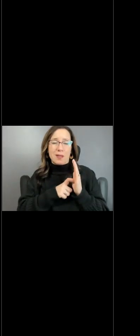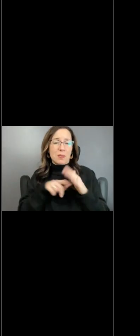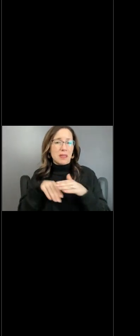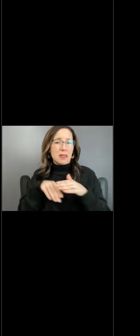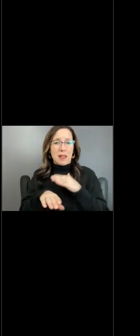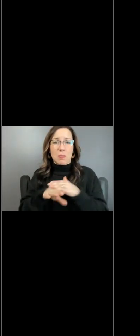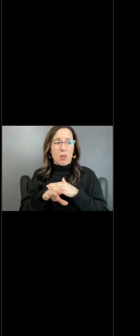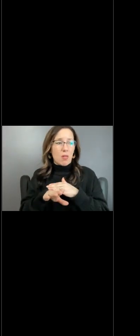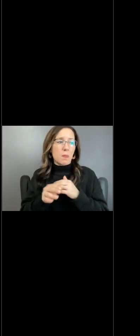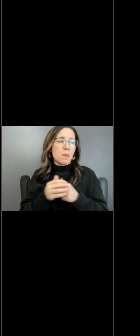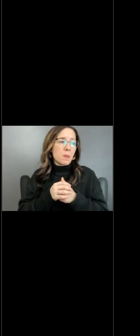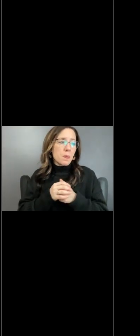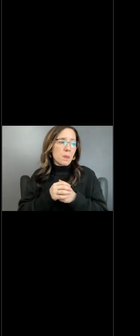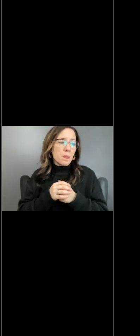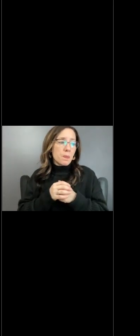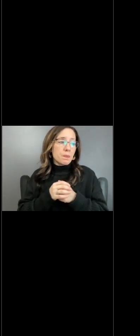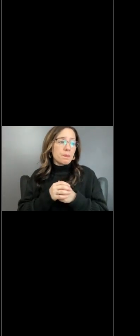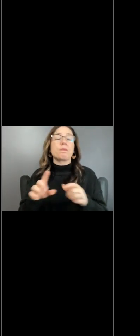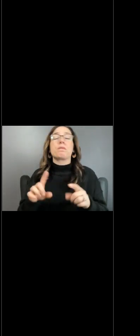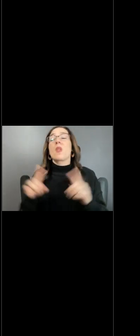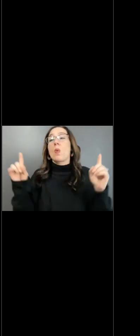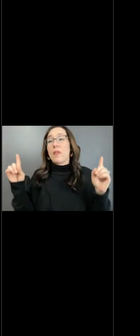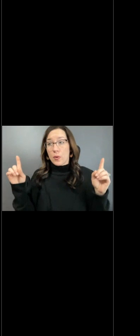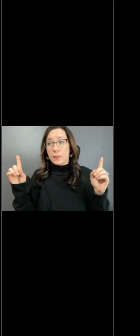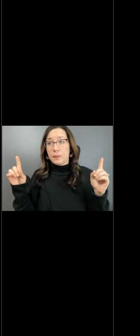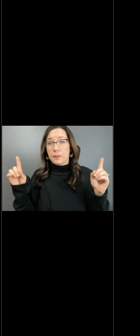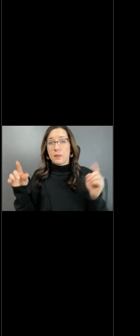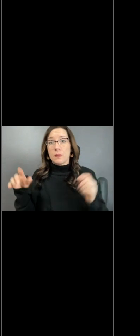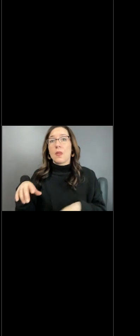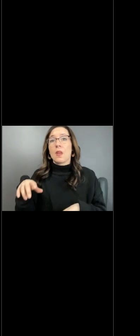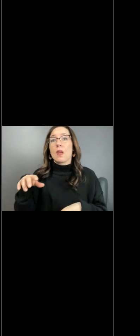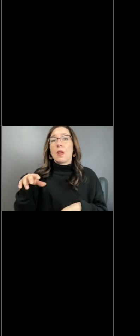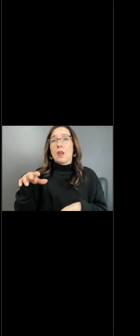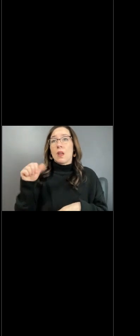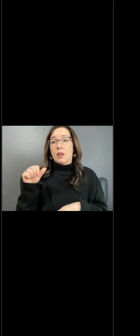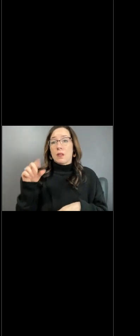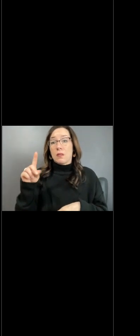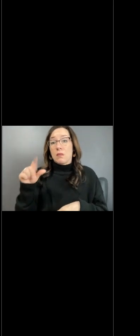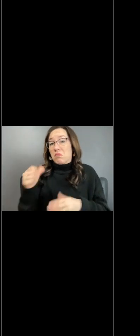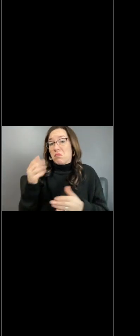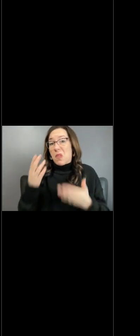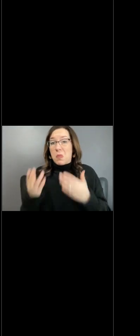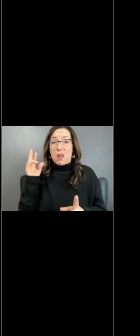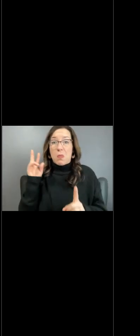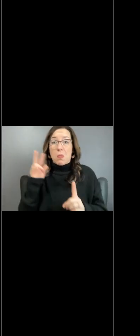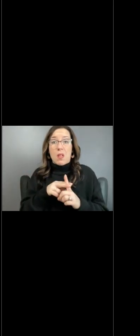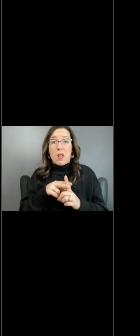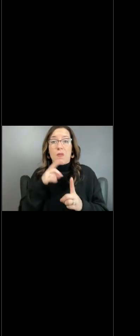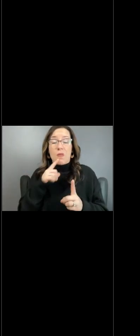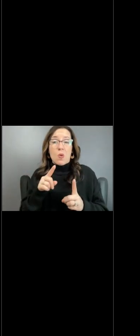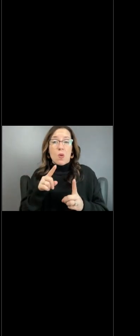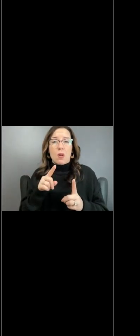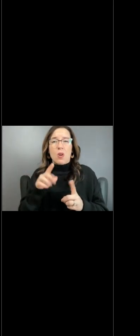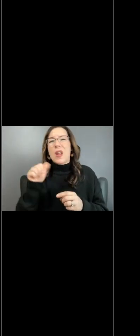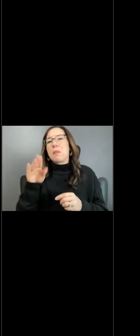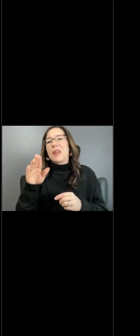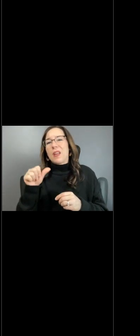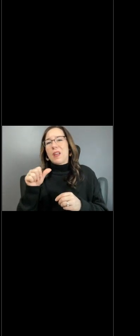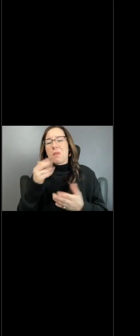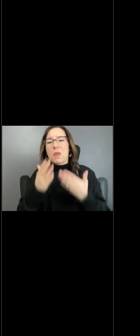accessible. However, the ADA may apply to certain public and common